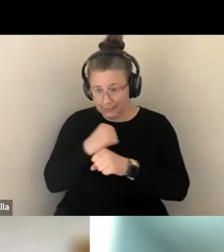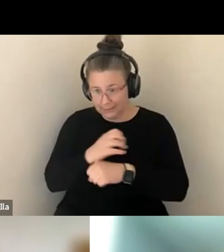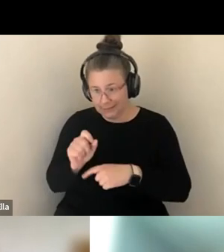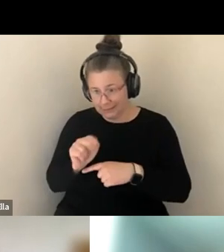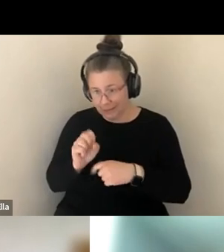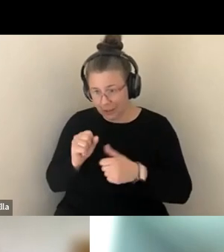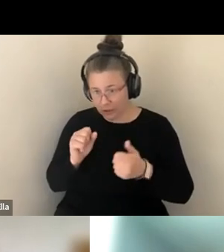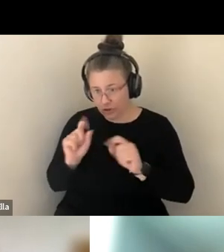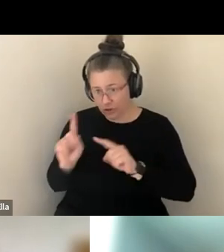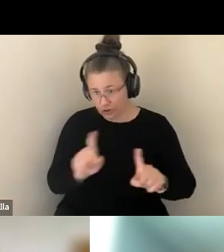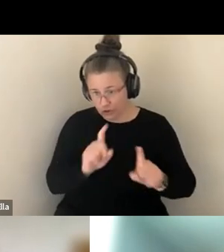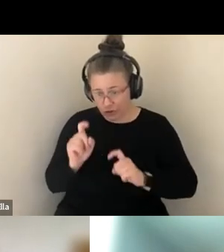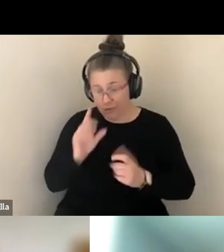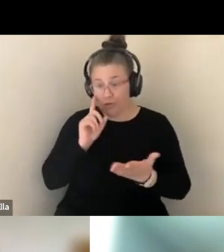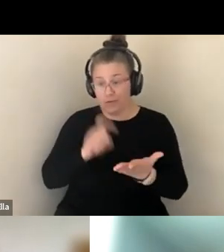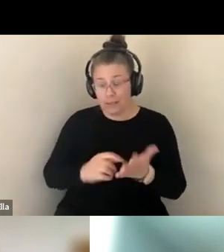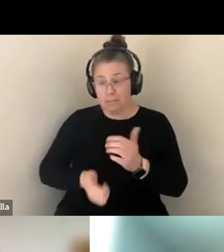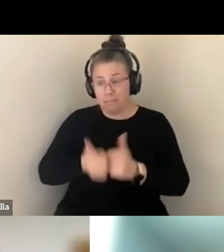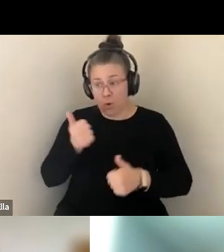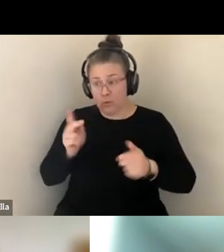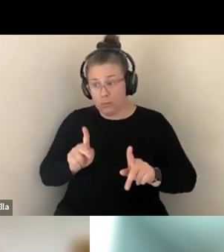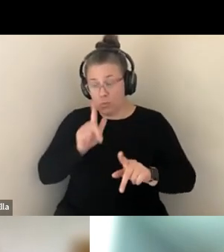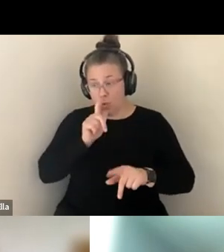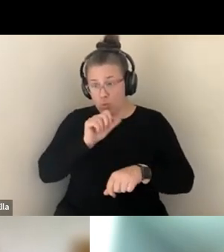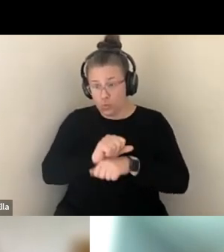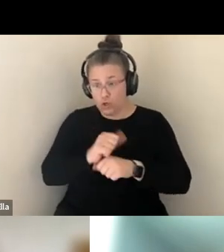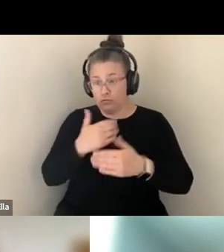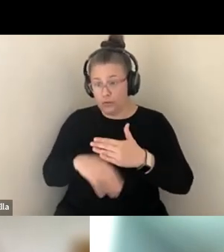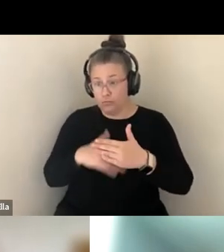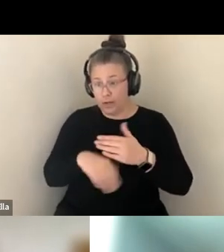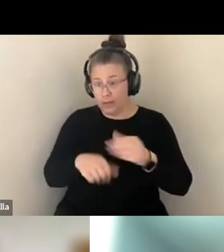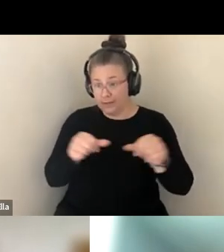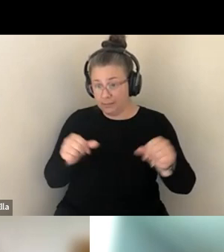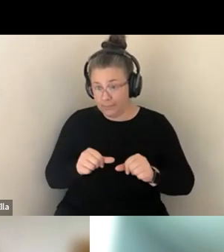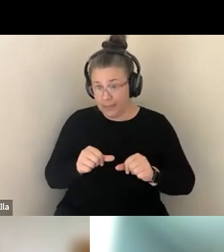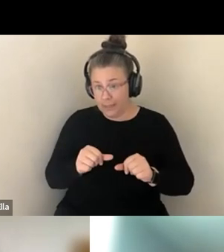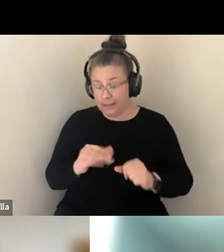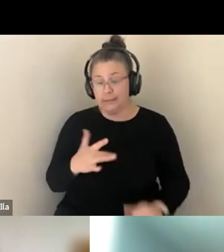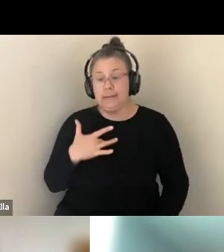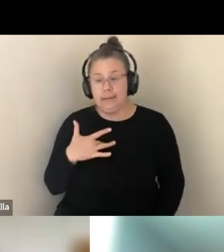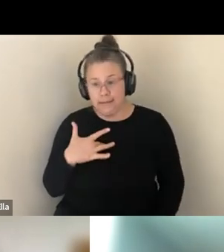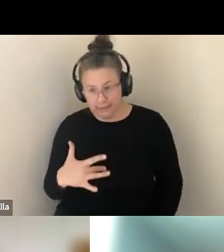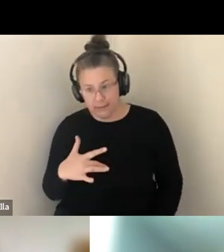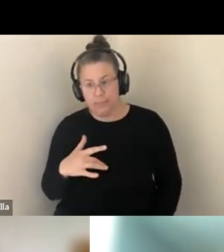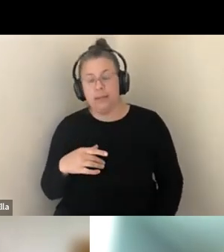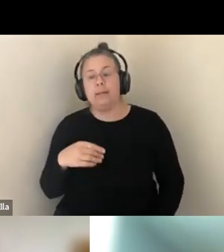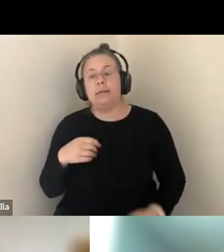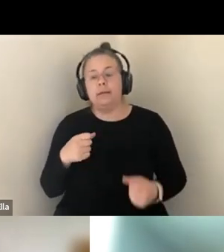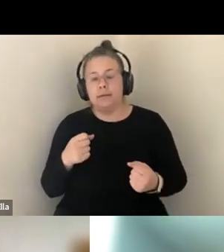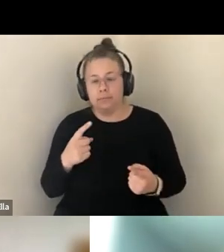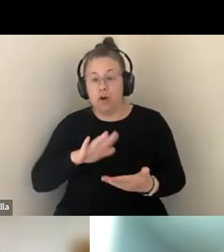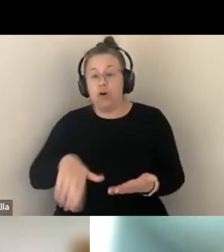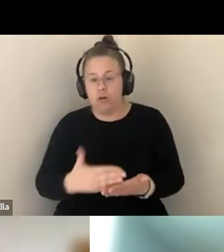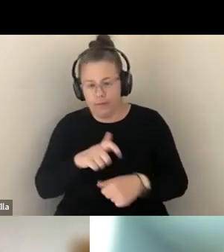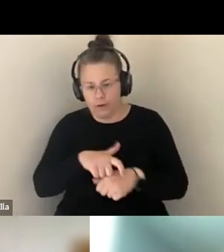most of their time only working in reproductive spaces, and so don't have ongoing opportunities to talk with families and to meet with families who